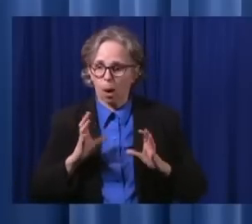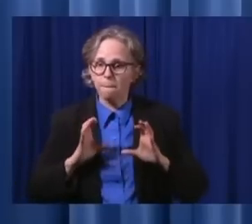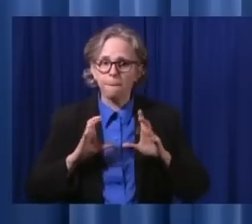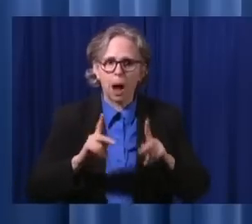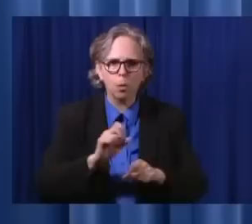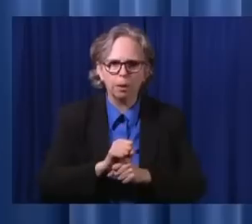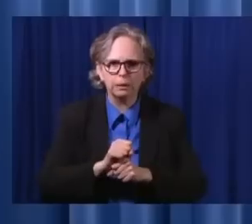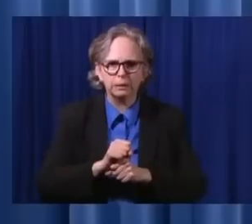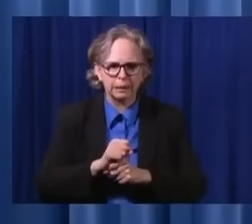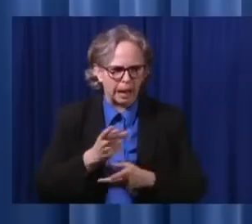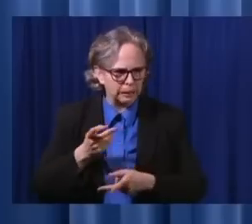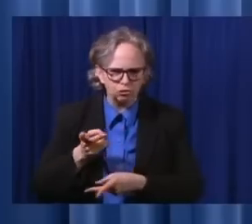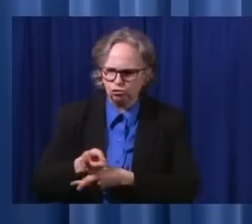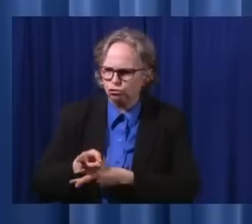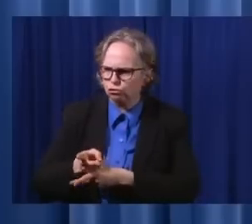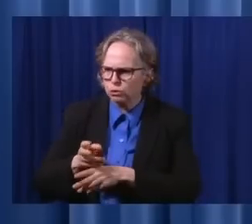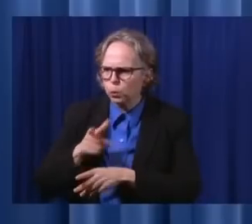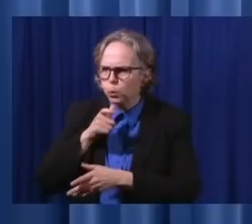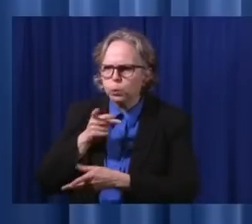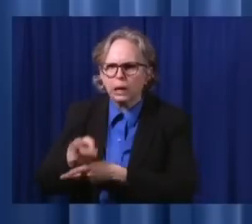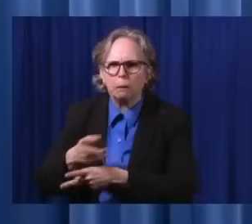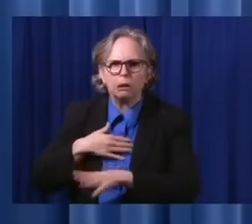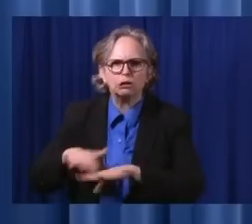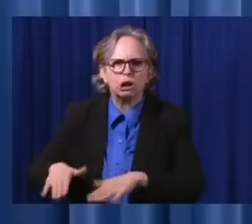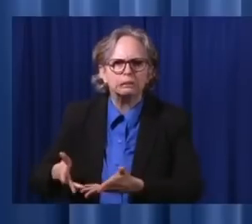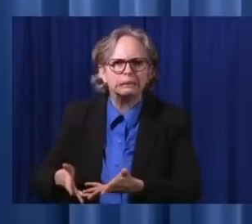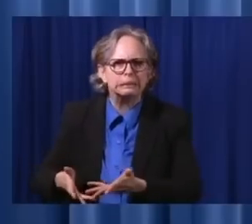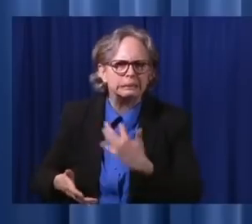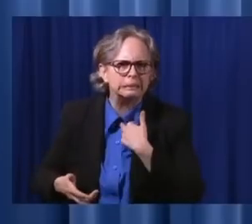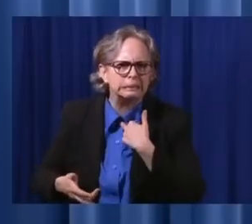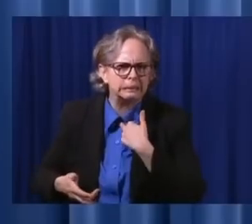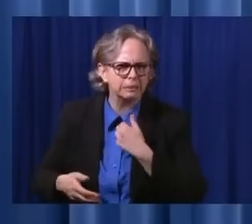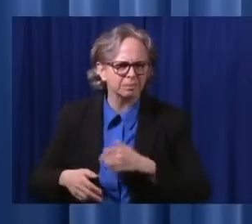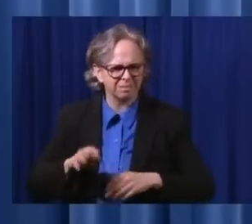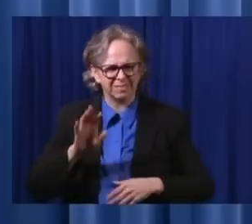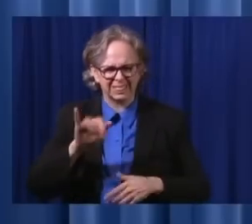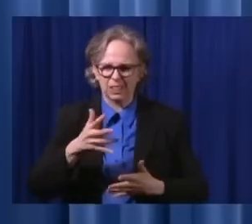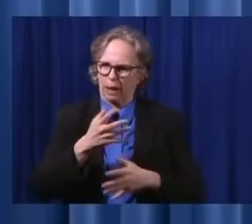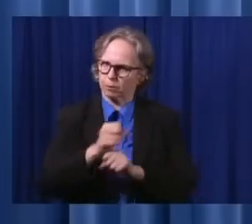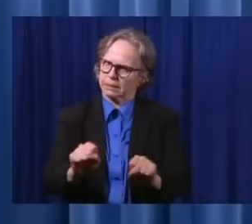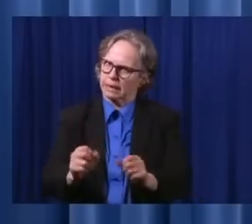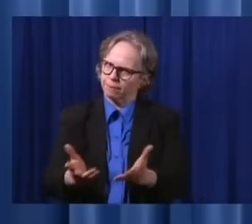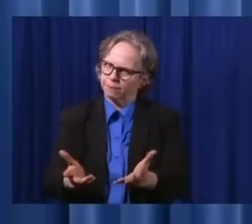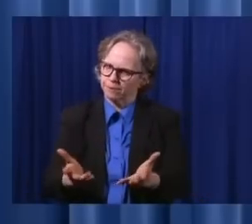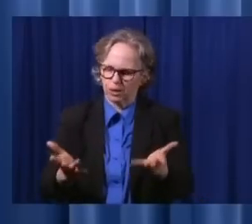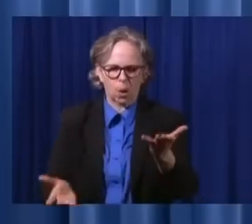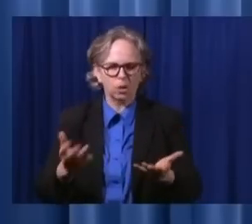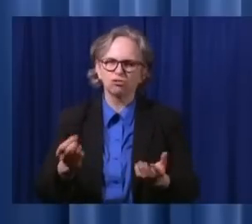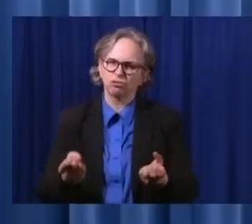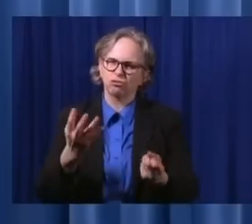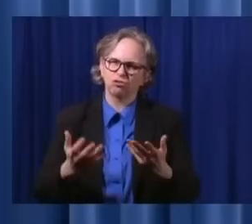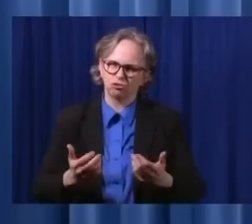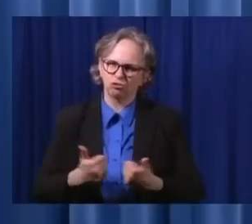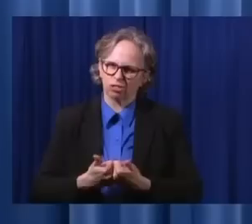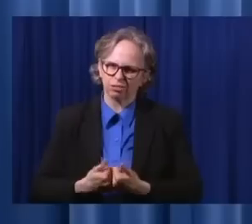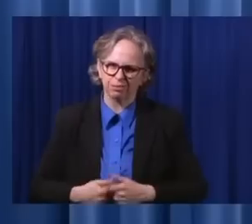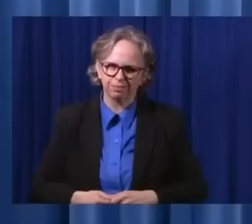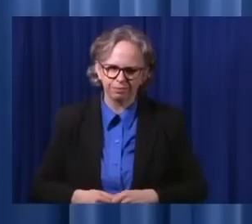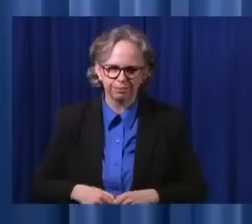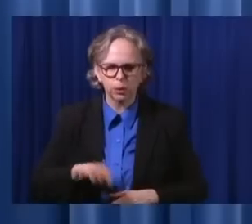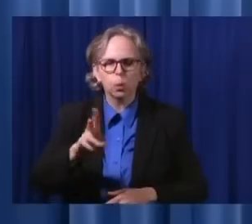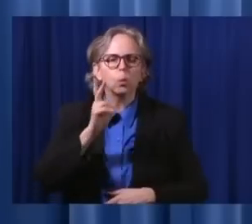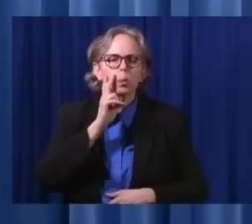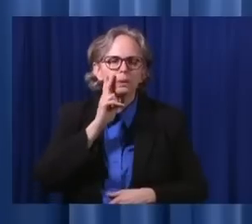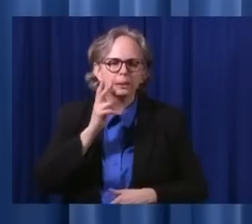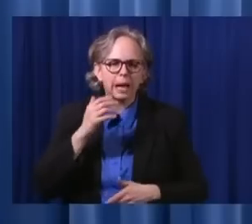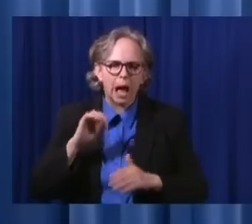same workers and their families who are using childcare. So we're going to see how this works. We're going to